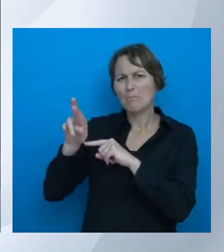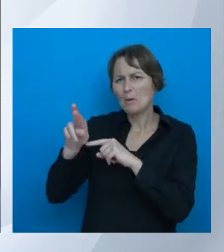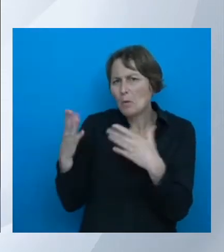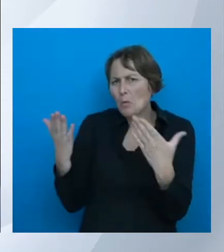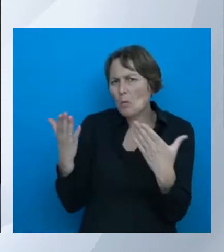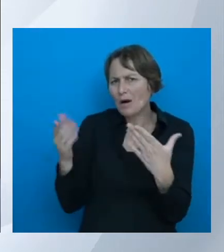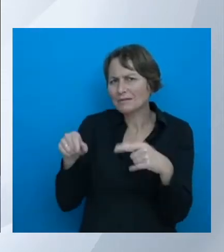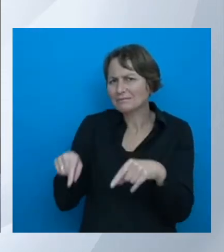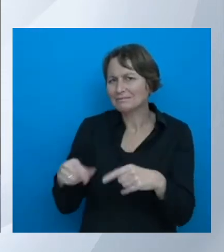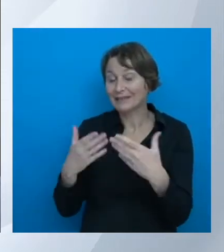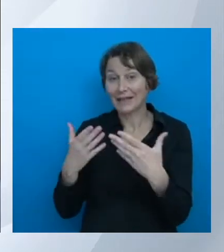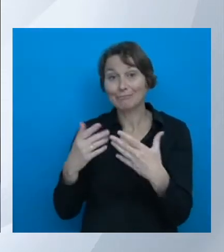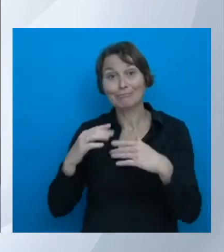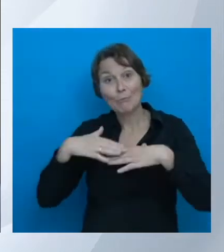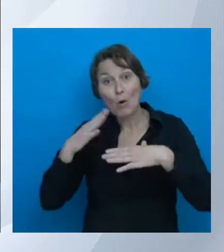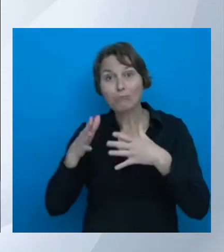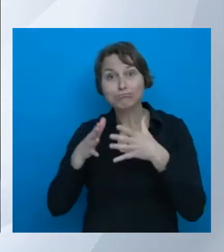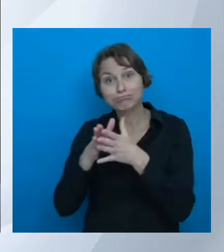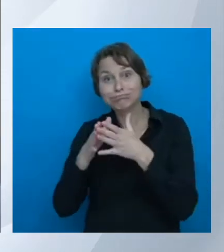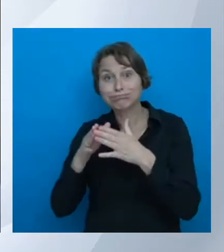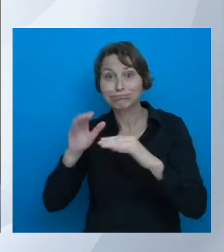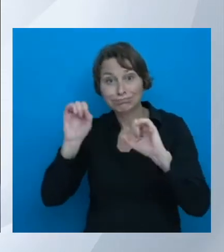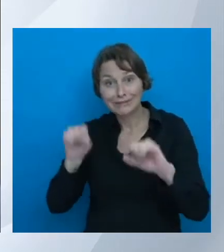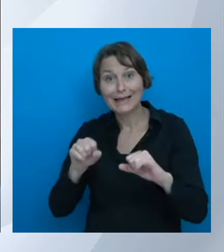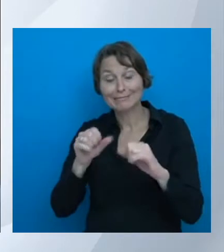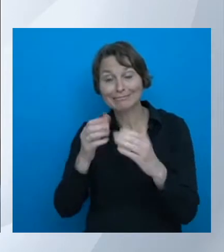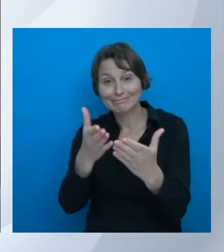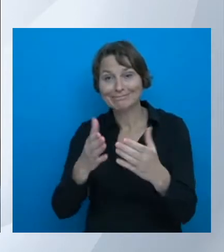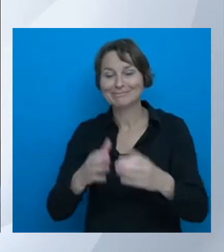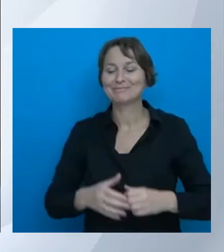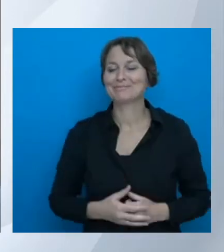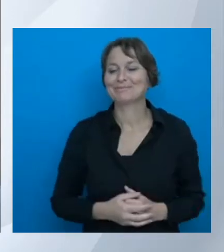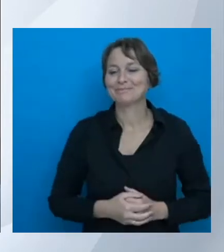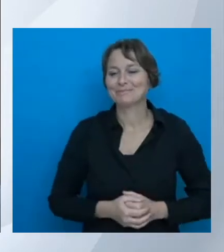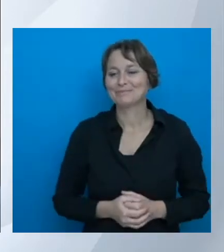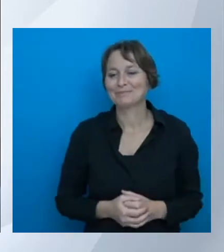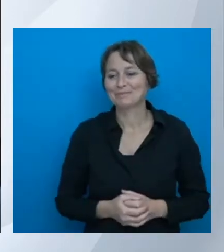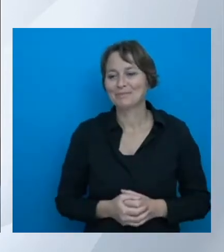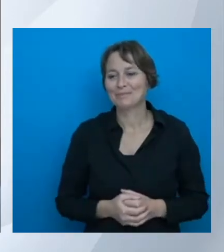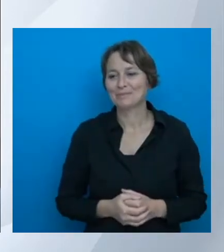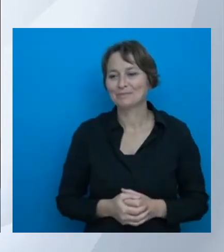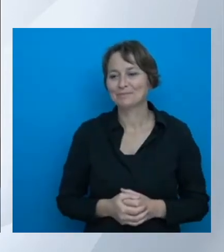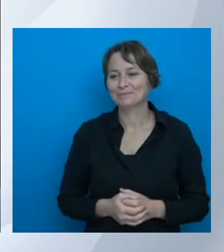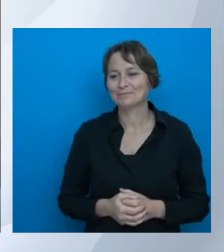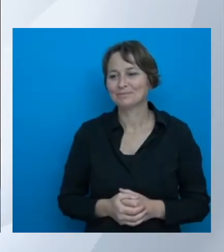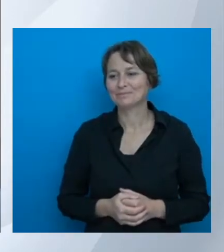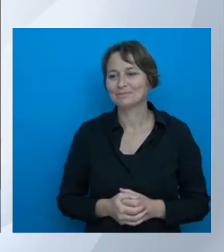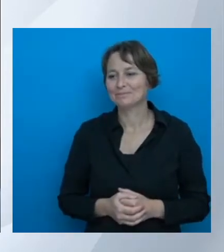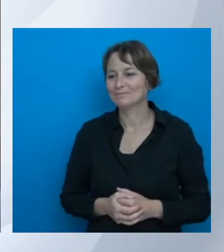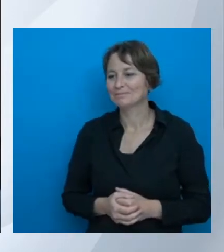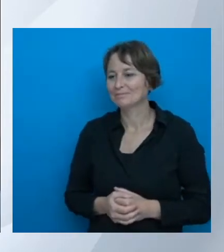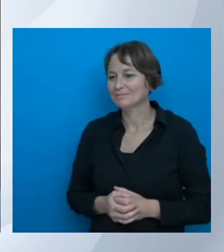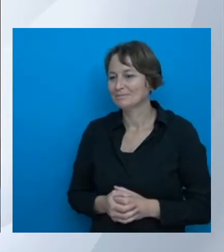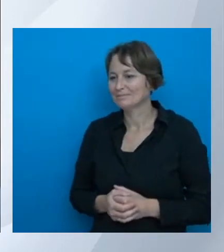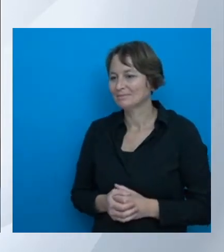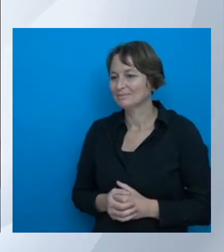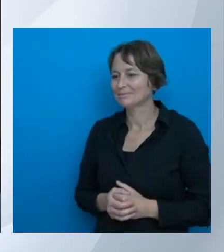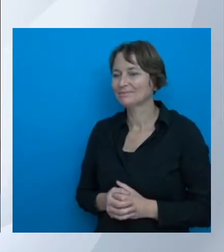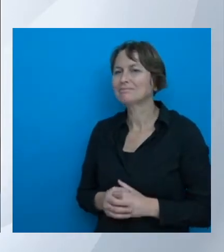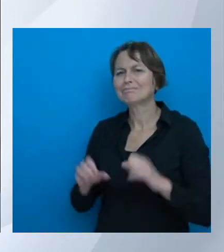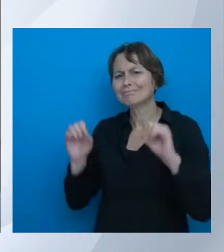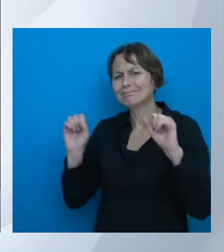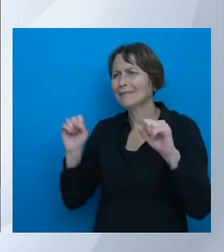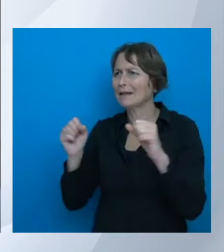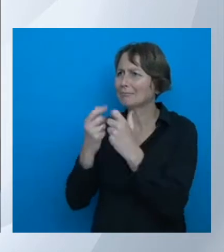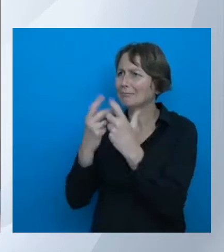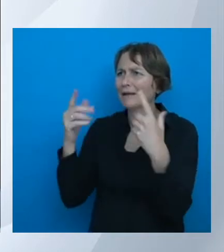see, we live in a world where everybody is talking about cloud native application. Few days back, we all